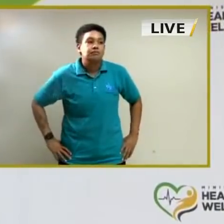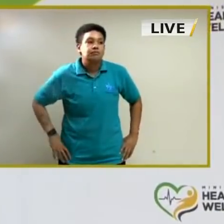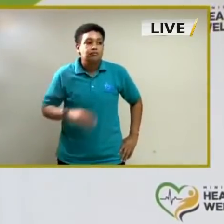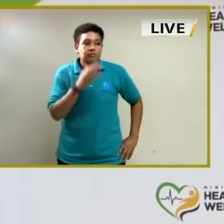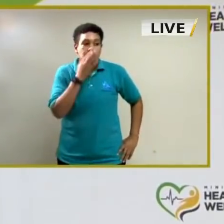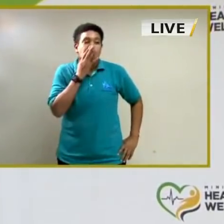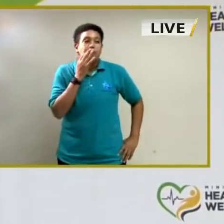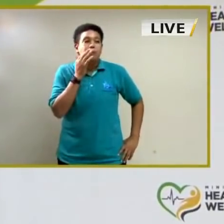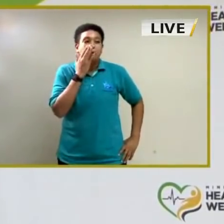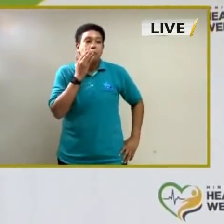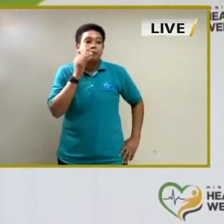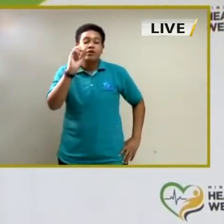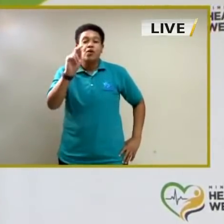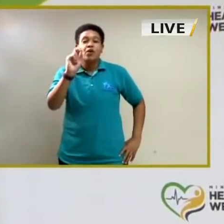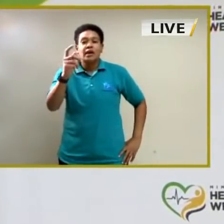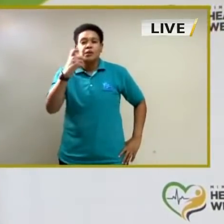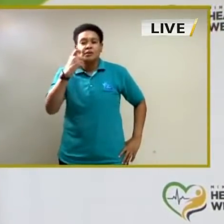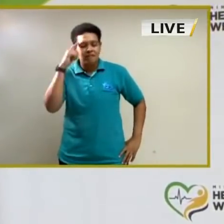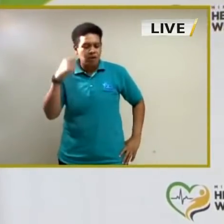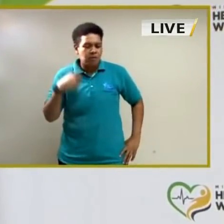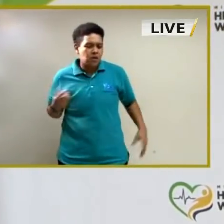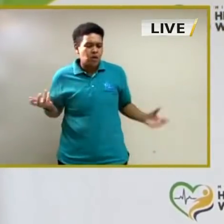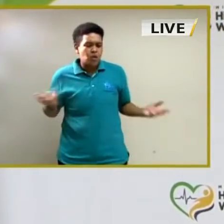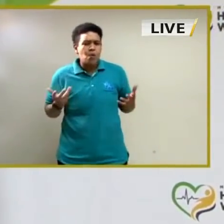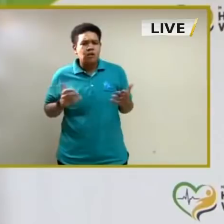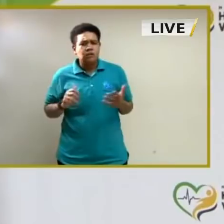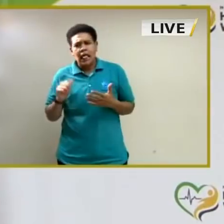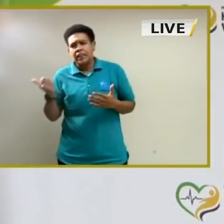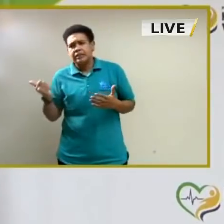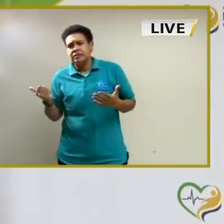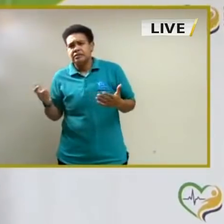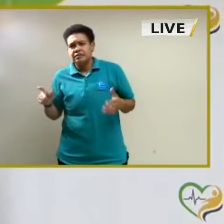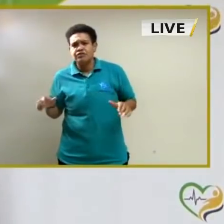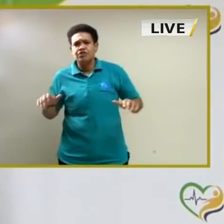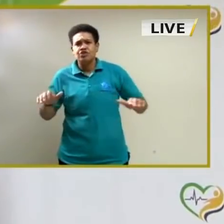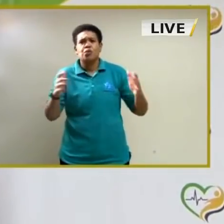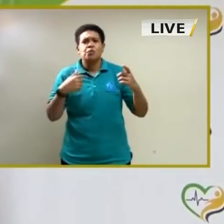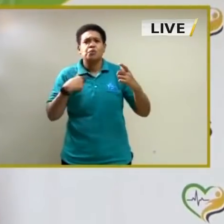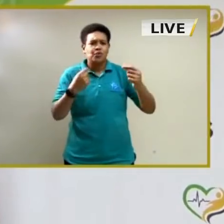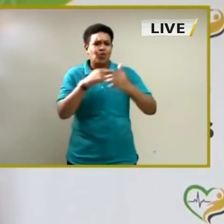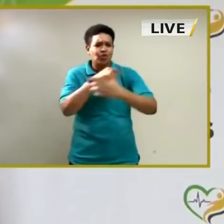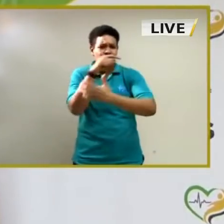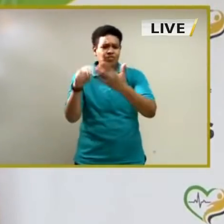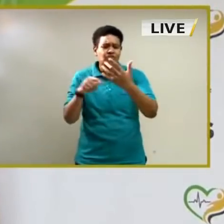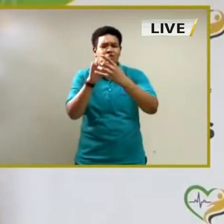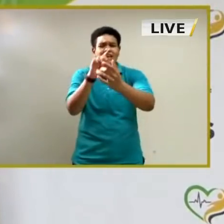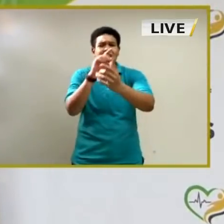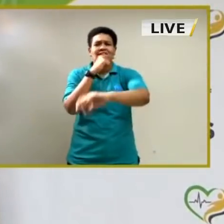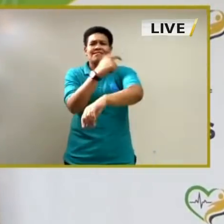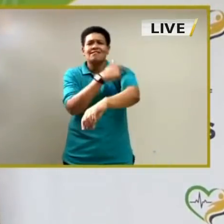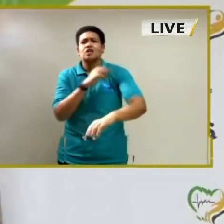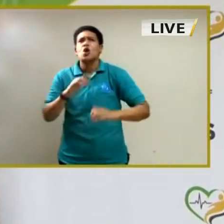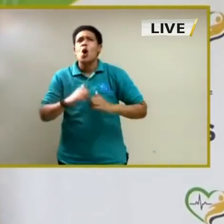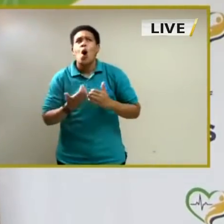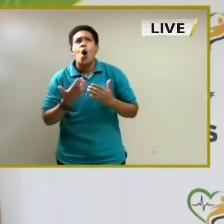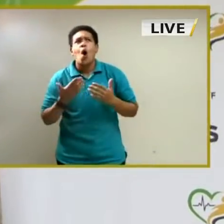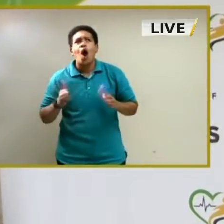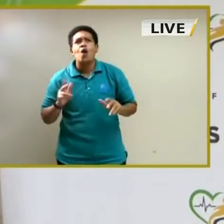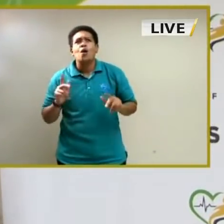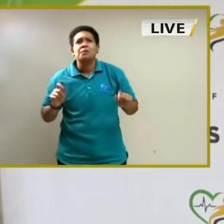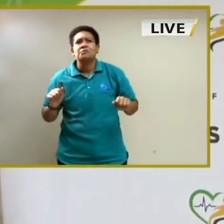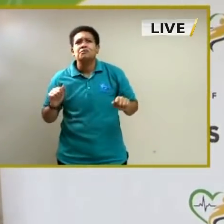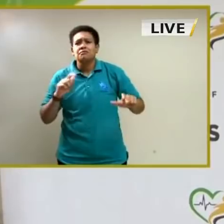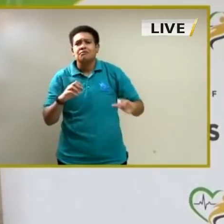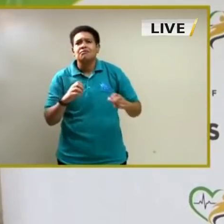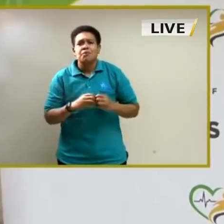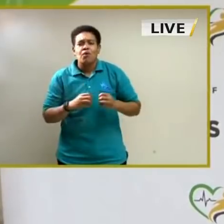Okay, so the question for me is, what else, having done what we have done, vaccine take-up, and still have a relatively